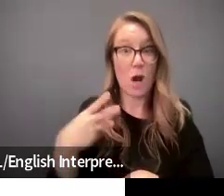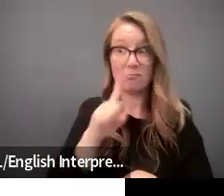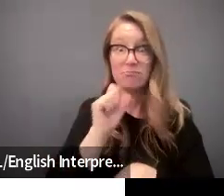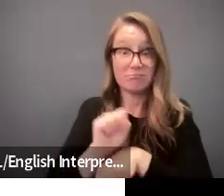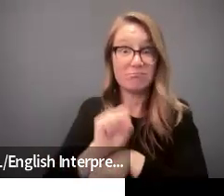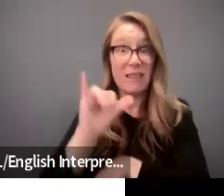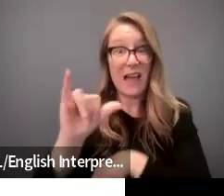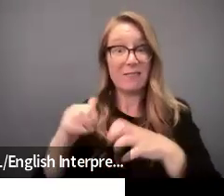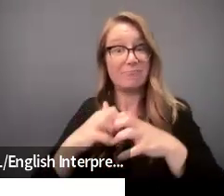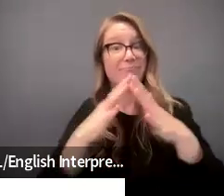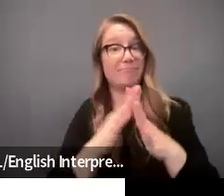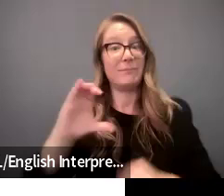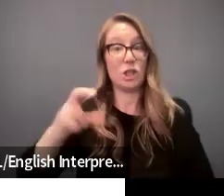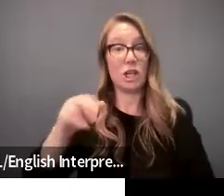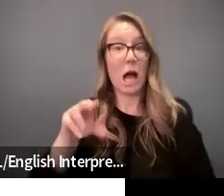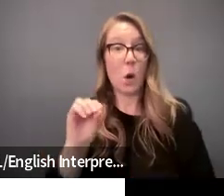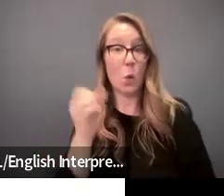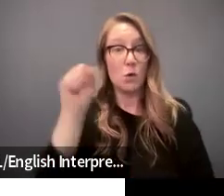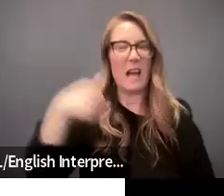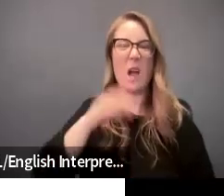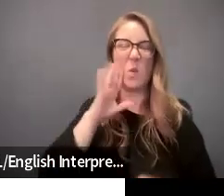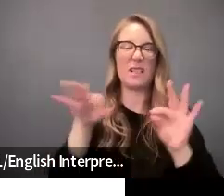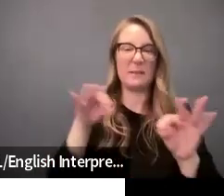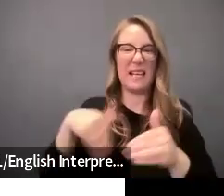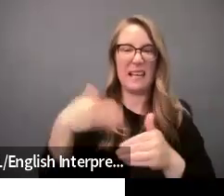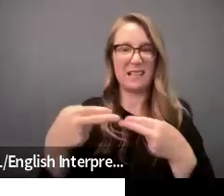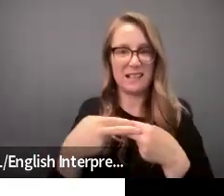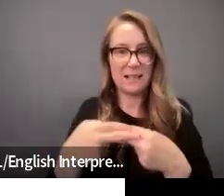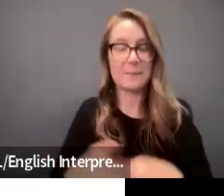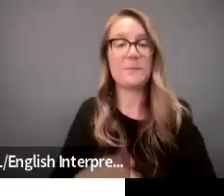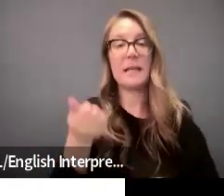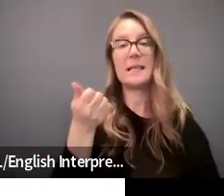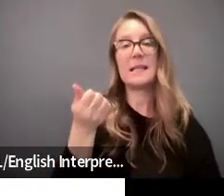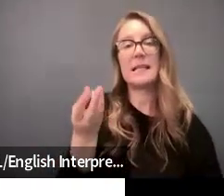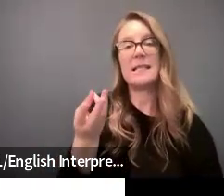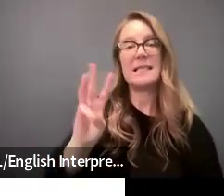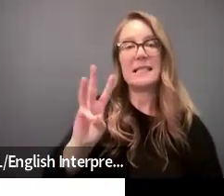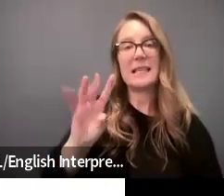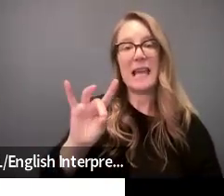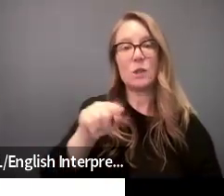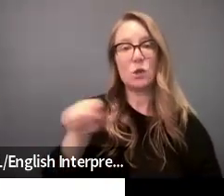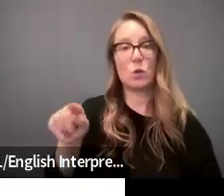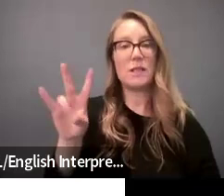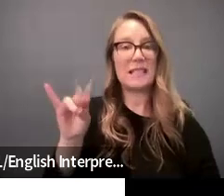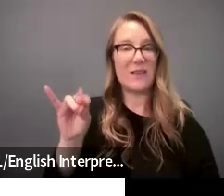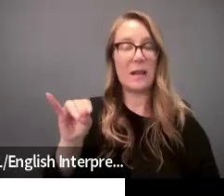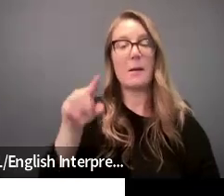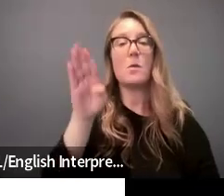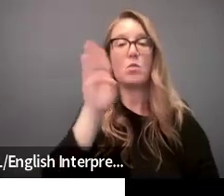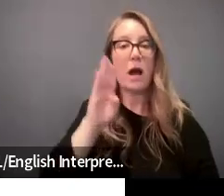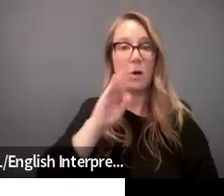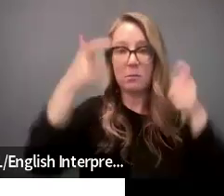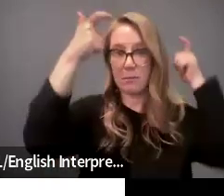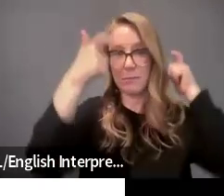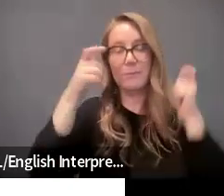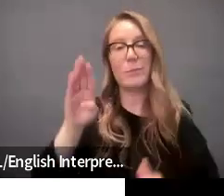foundation of the Chicano movement that I'm going to talk about in the next slides. From 68 to 70, there were the Brown Berets that came to the Yakima